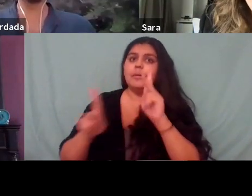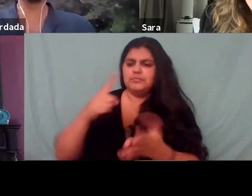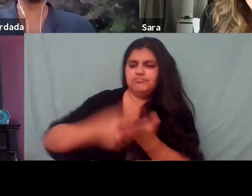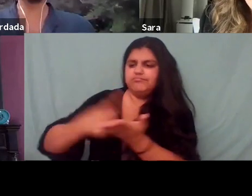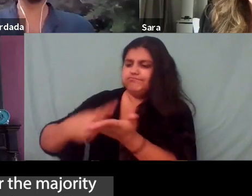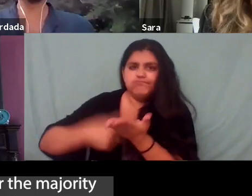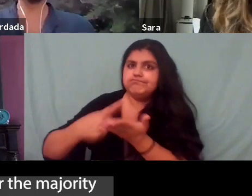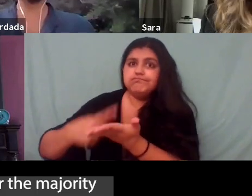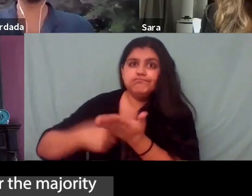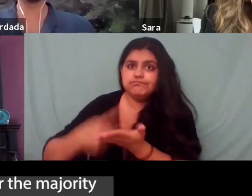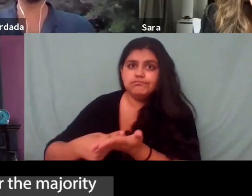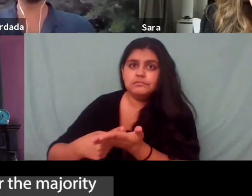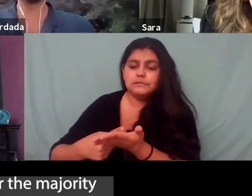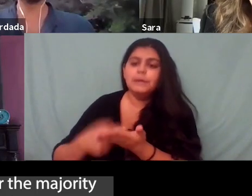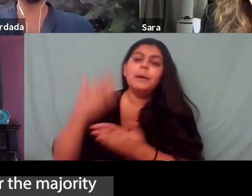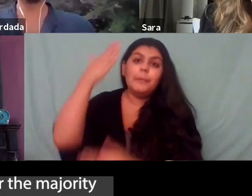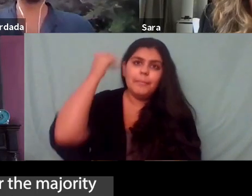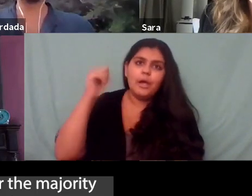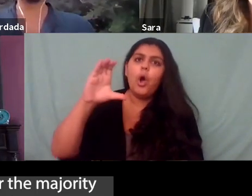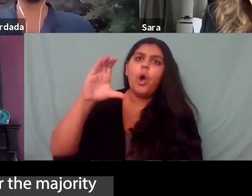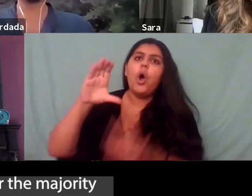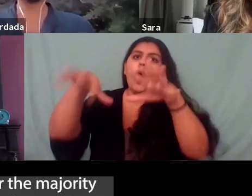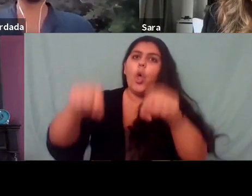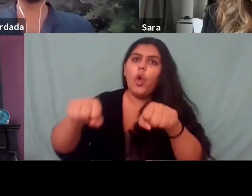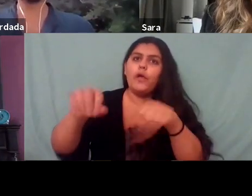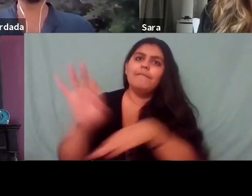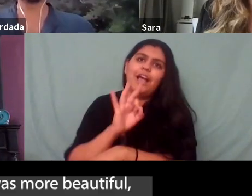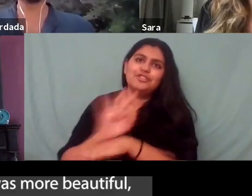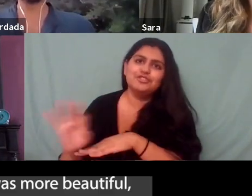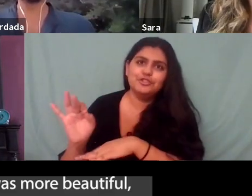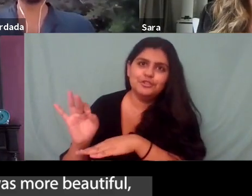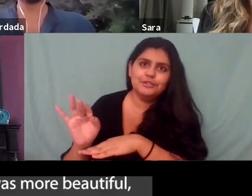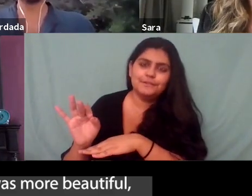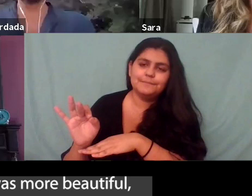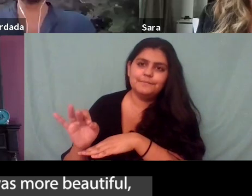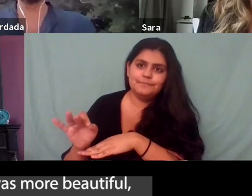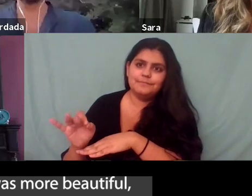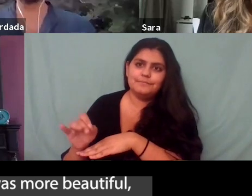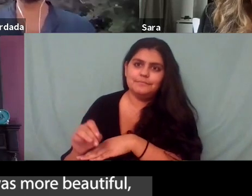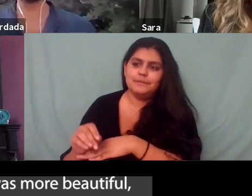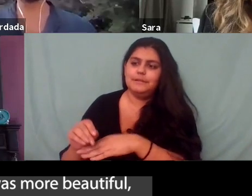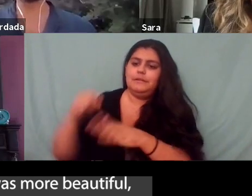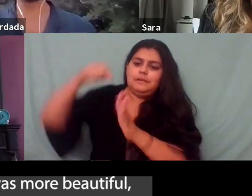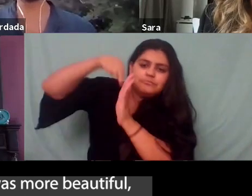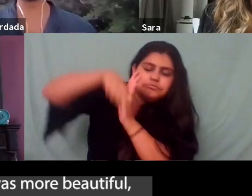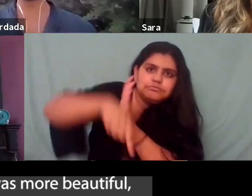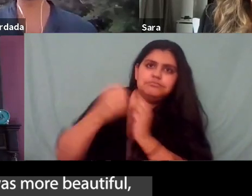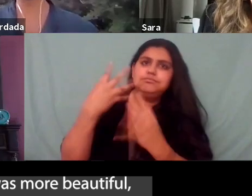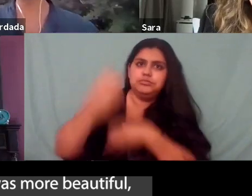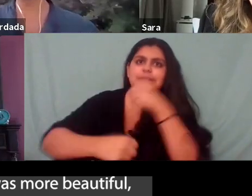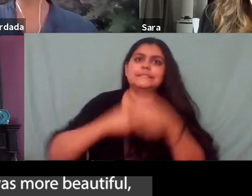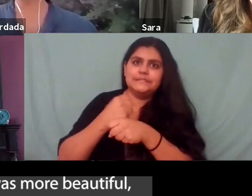realms. But for the majority of its modern existence, Lebanon was more beautiful,